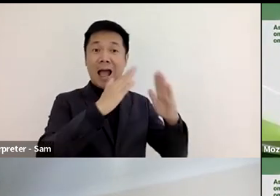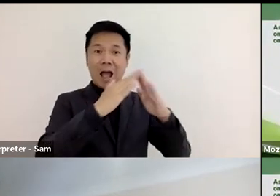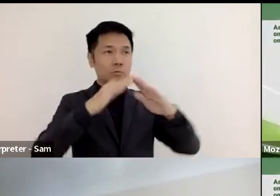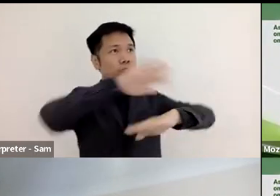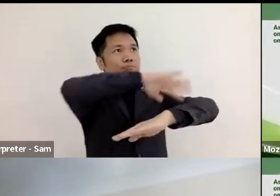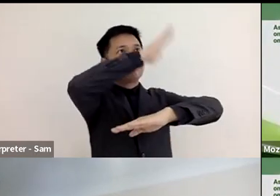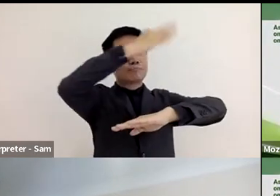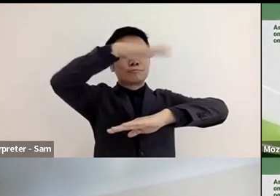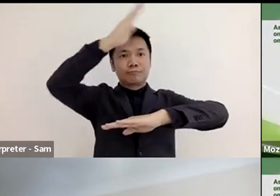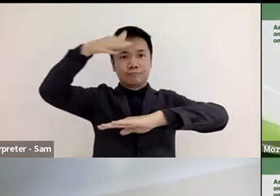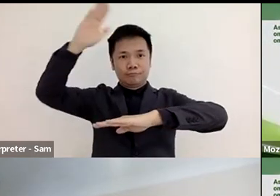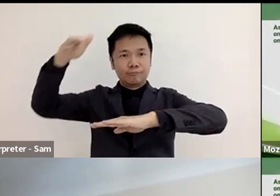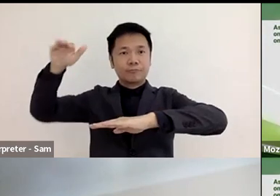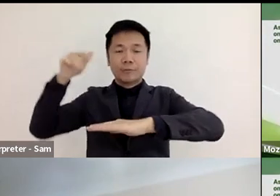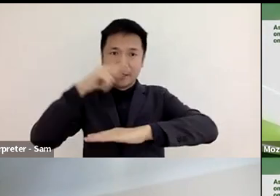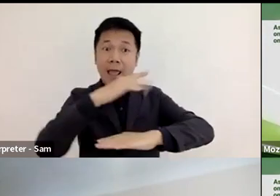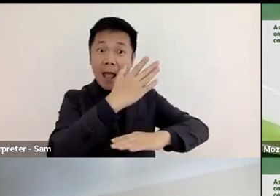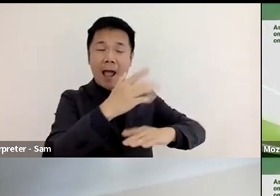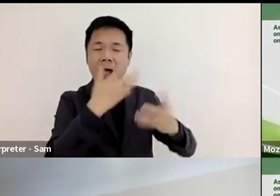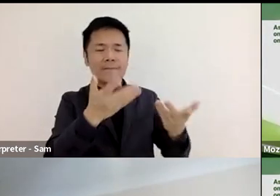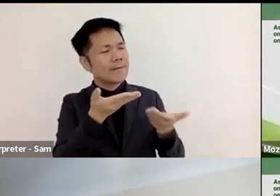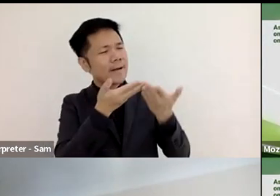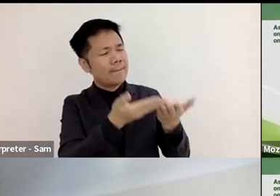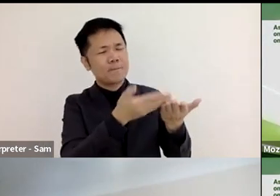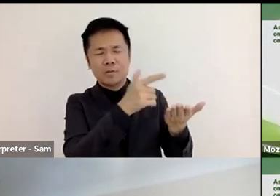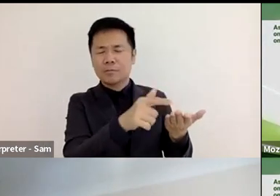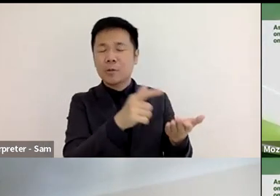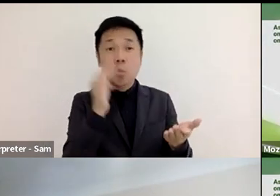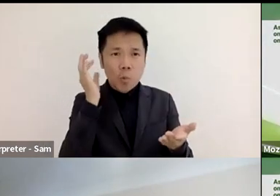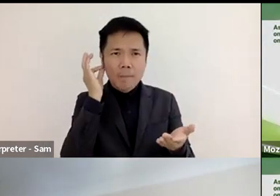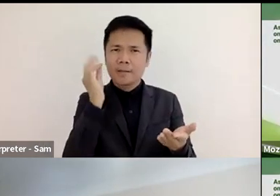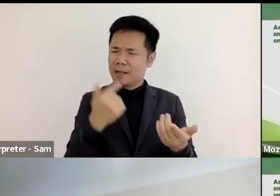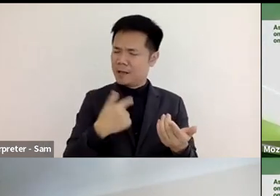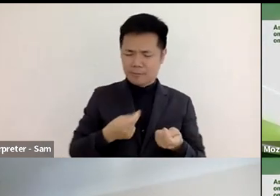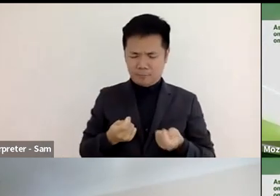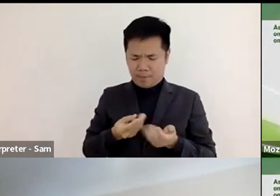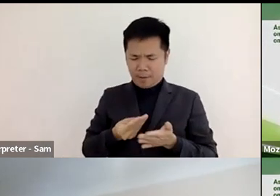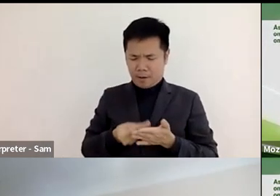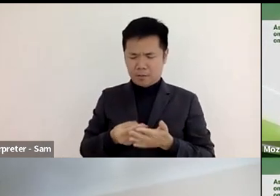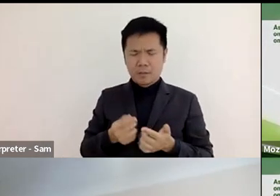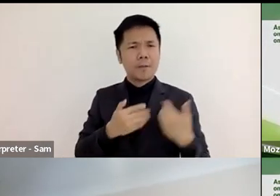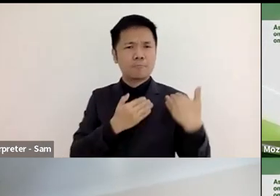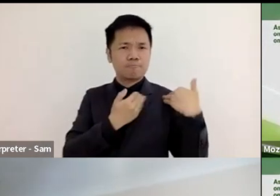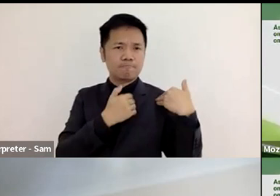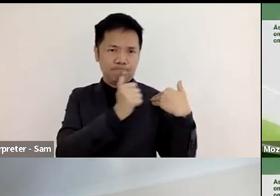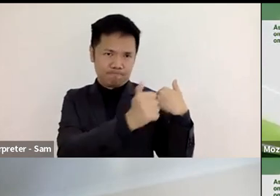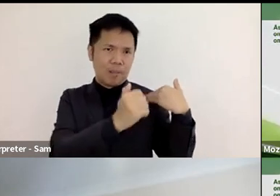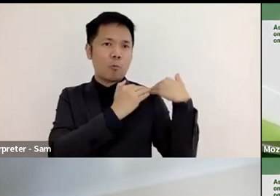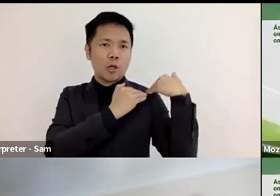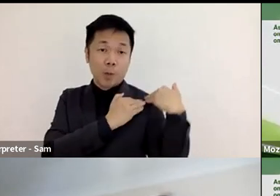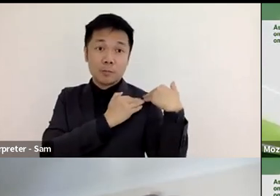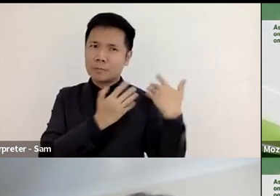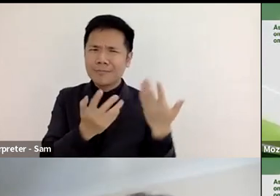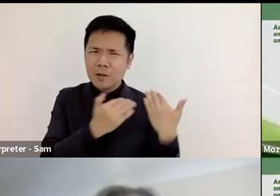to finance and technology. In this case of our work, technology here